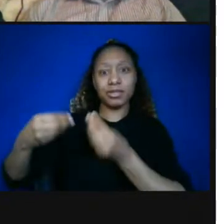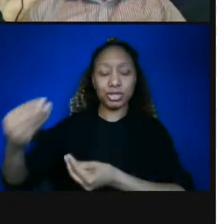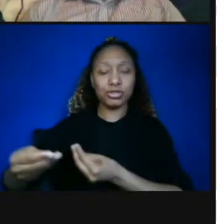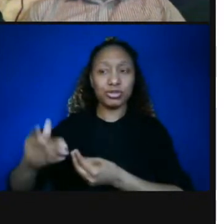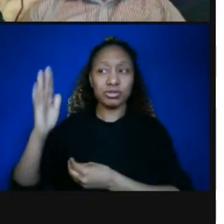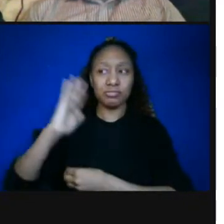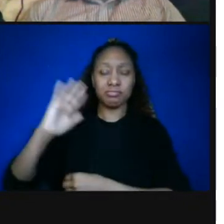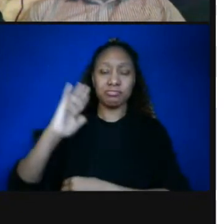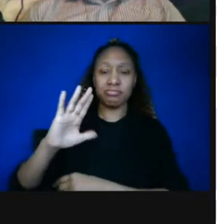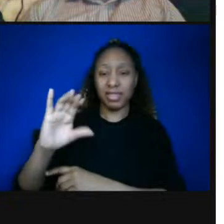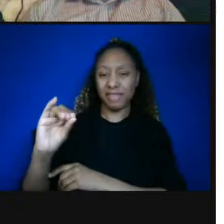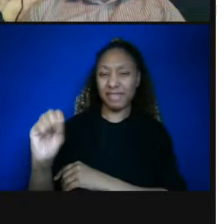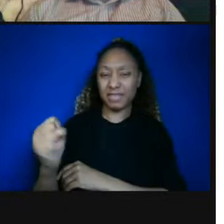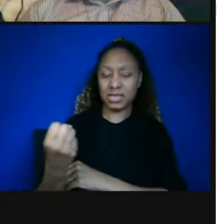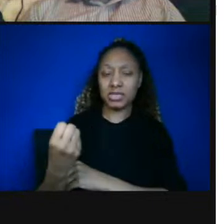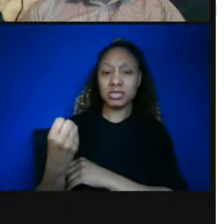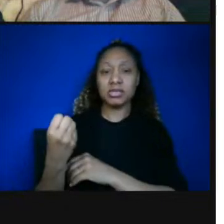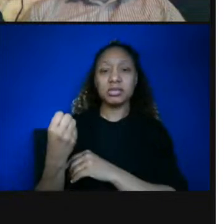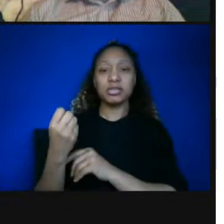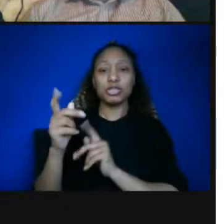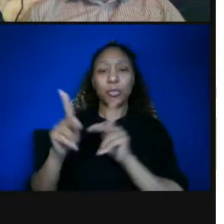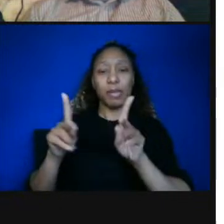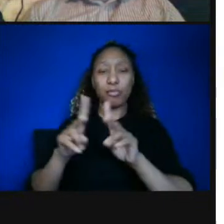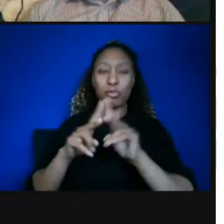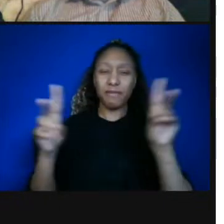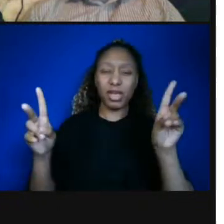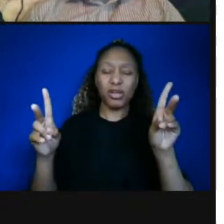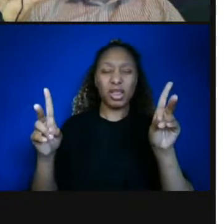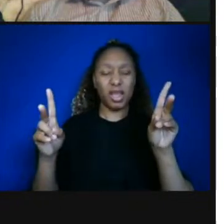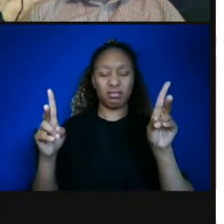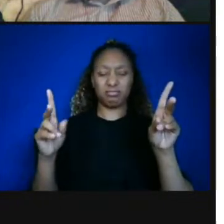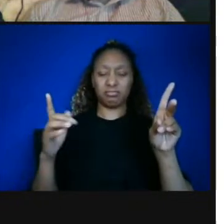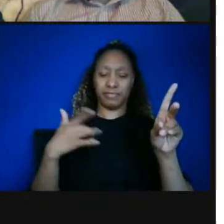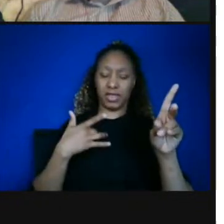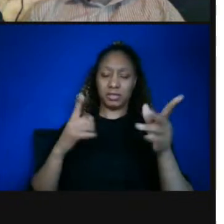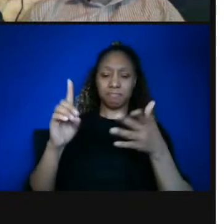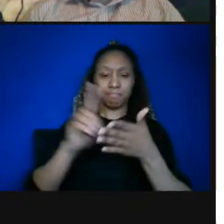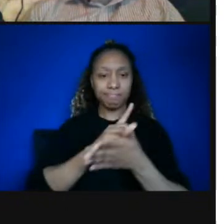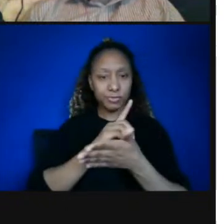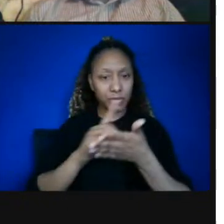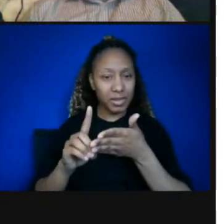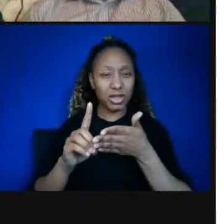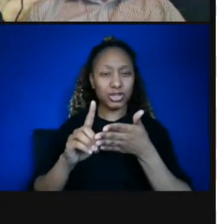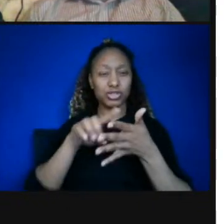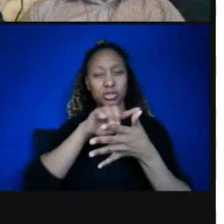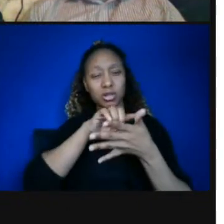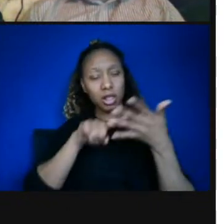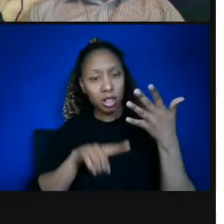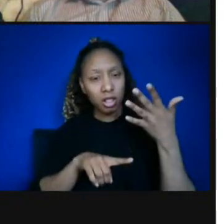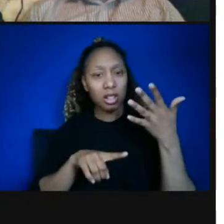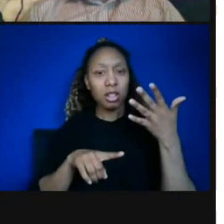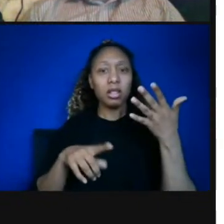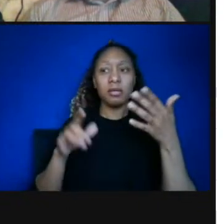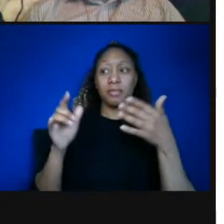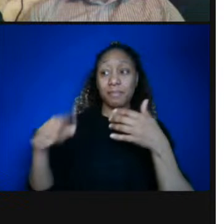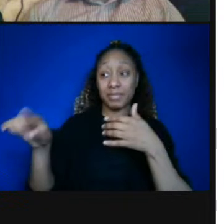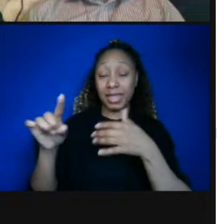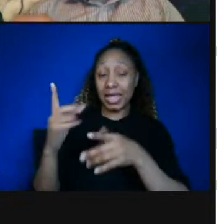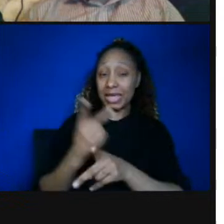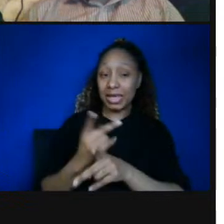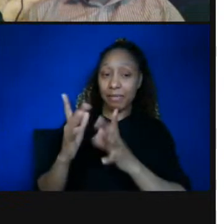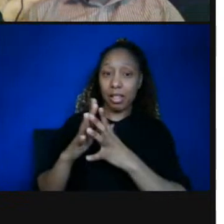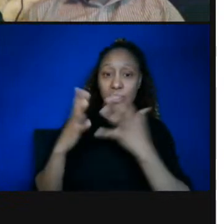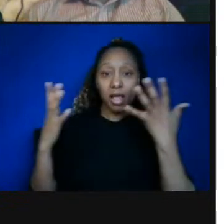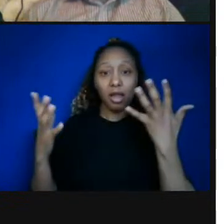So people were very terrified of the prejudice. They were very scared of the discrimination. And they kept a lot of that